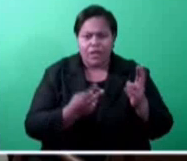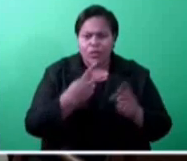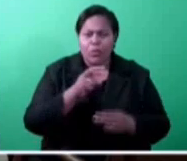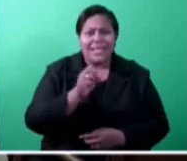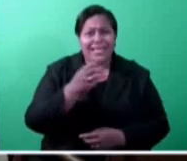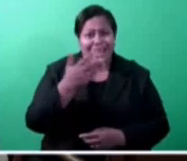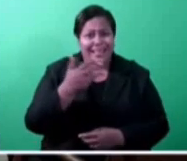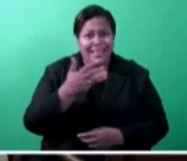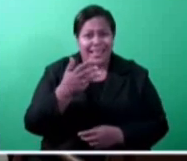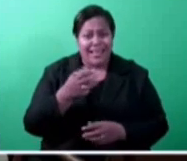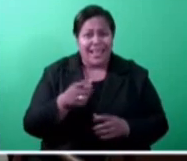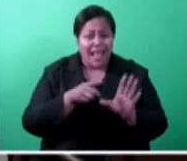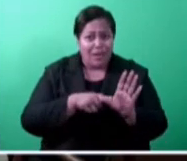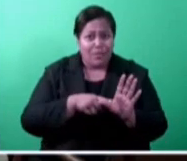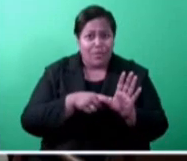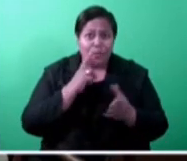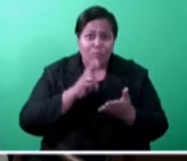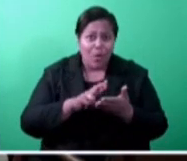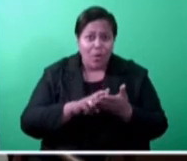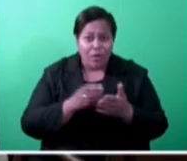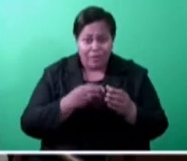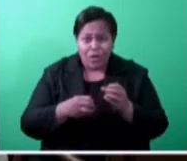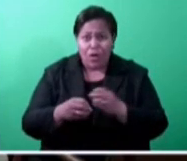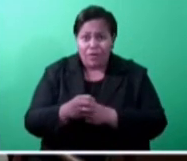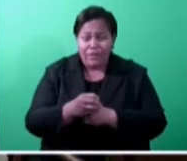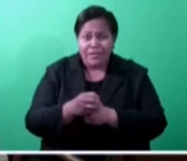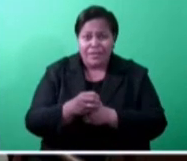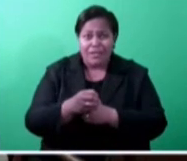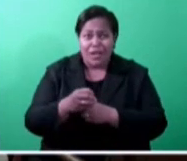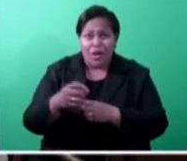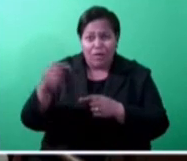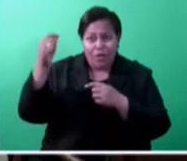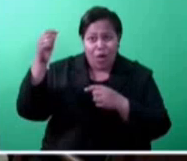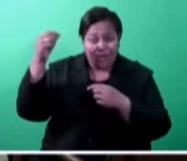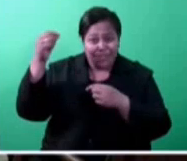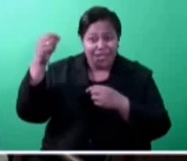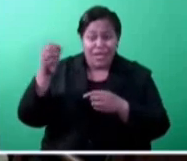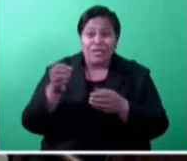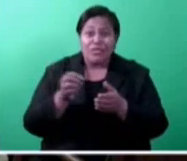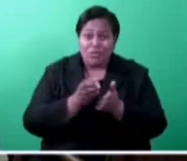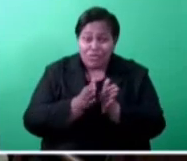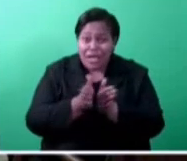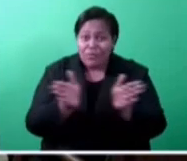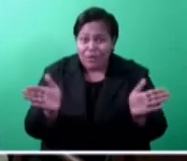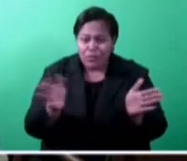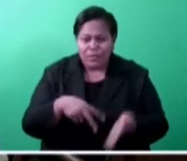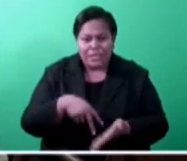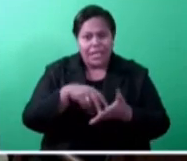Report of the Office of the Auditor General to the Standing Committee on Public Accounts.